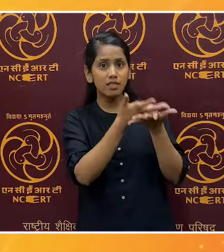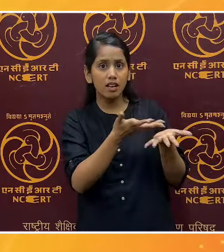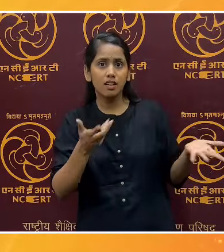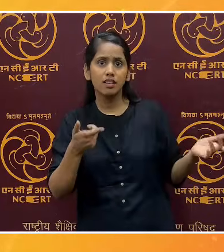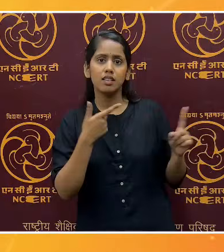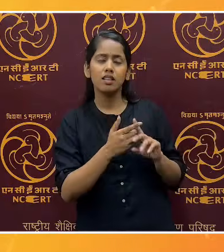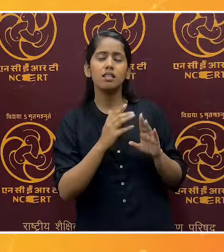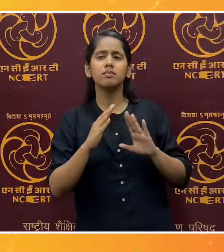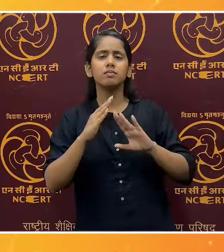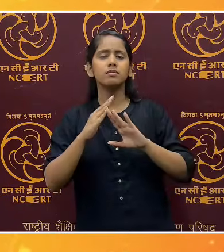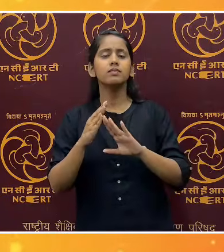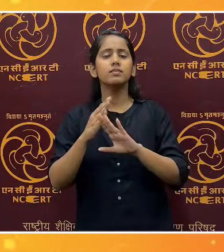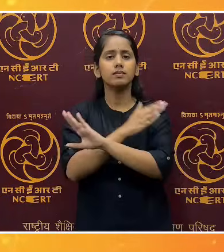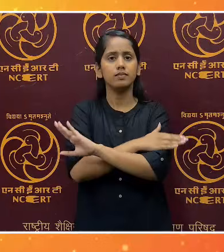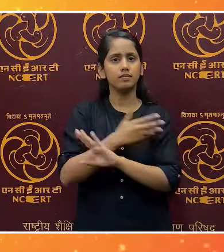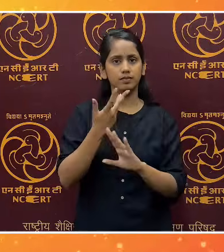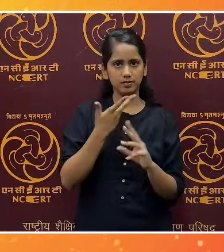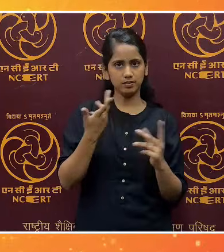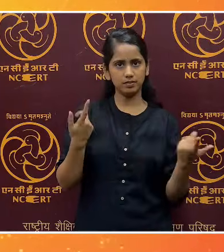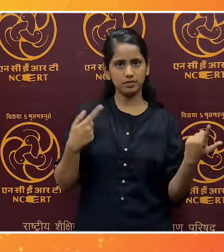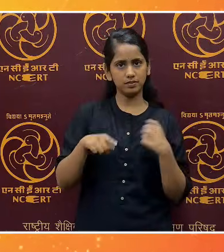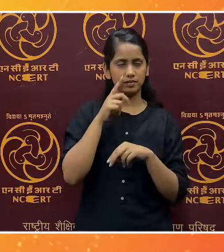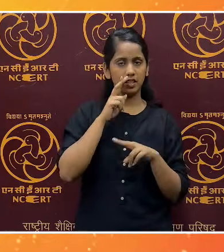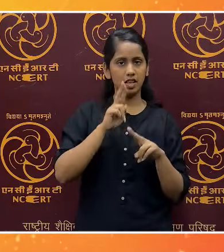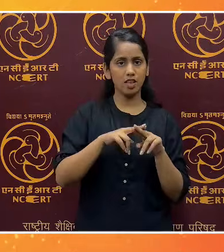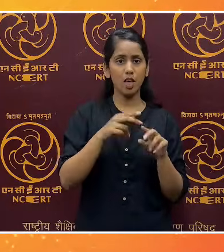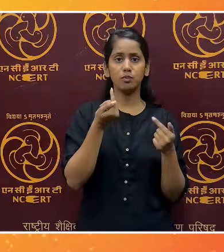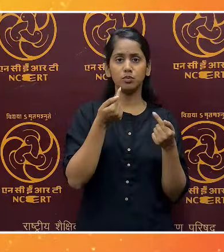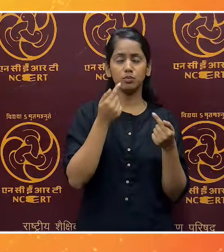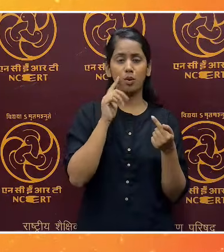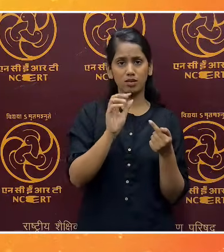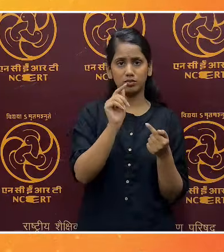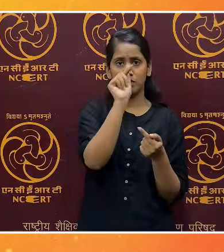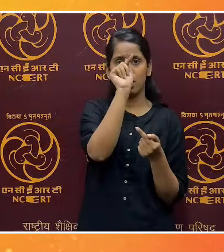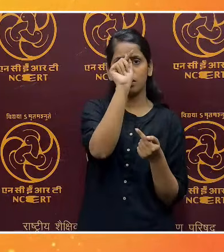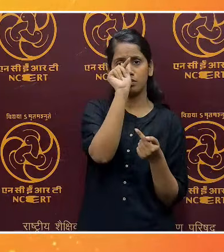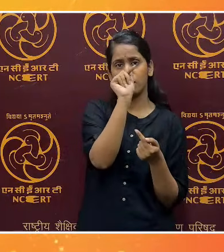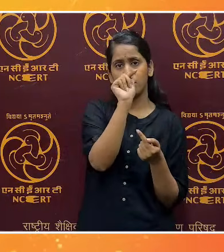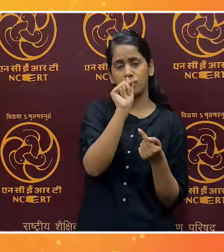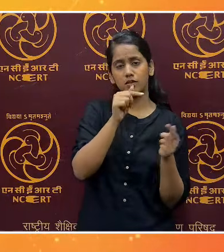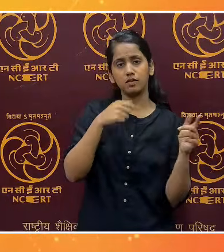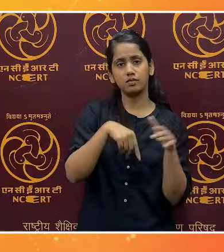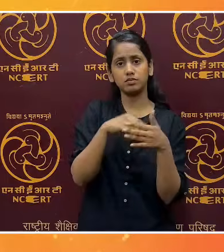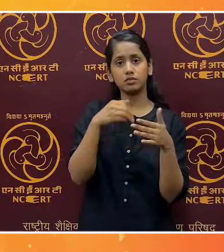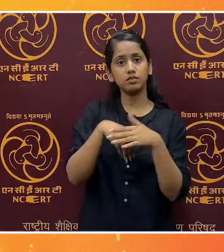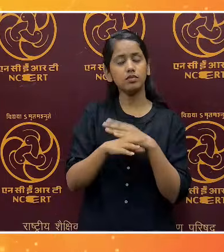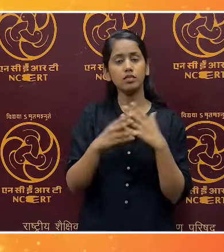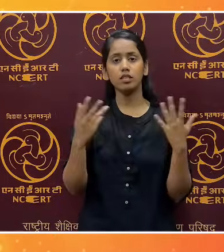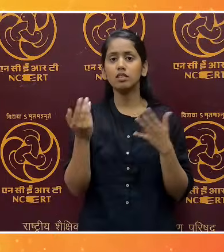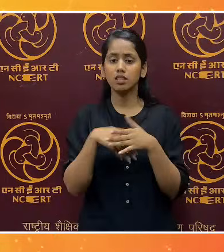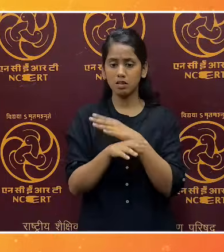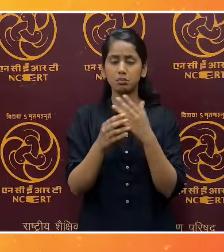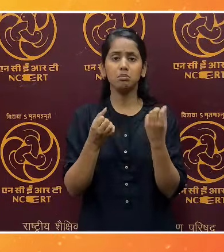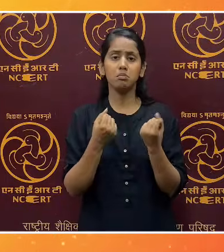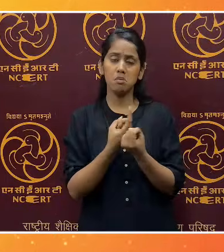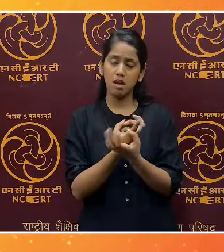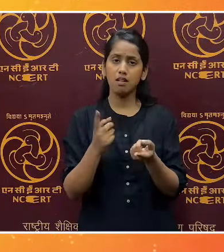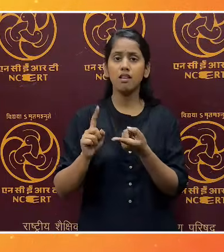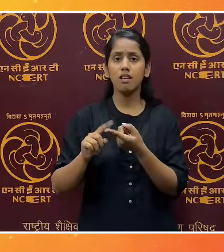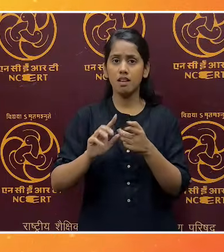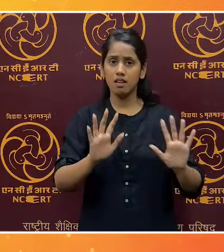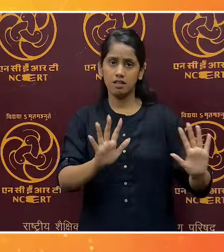before that, I was also thinking that these are the bullet points, that idea is there, script is there, but in between also a lot of things are happening, right?